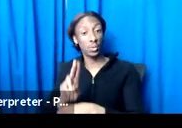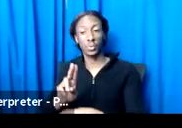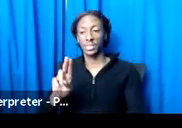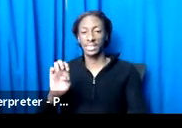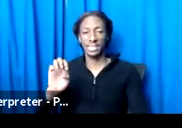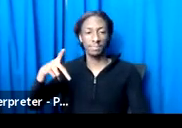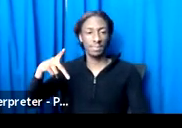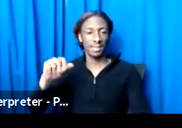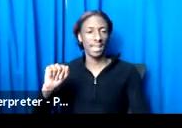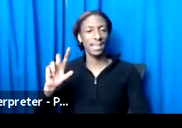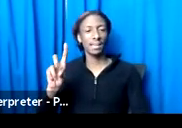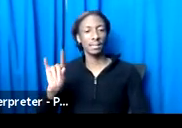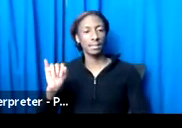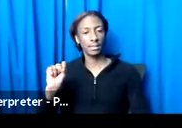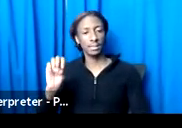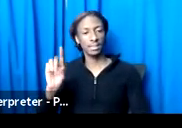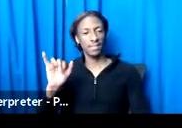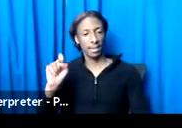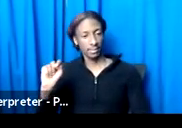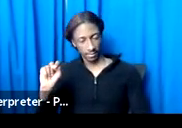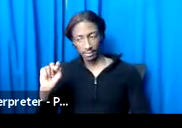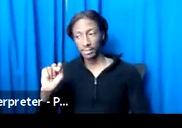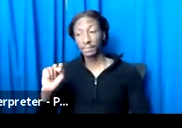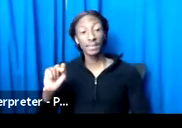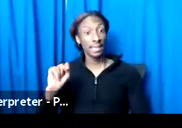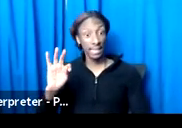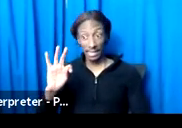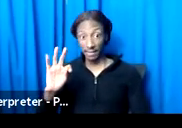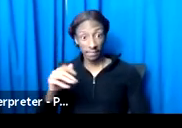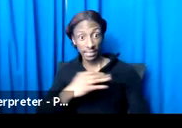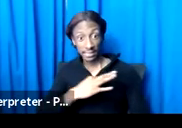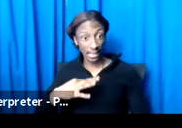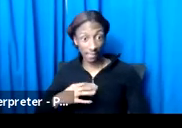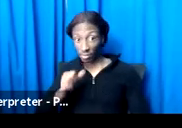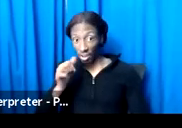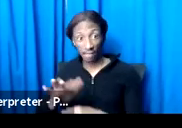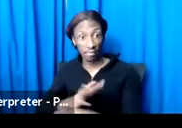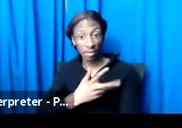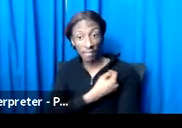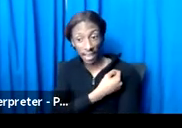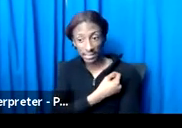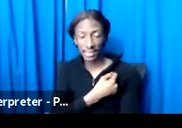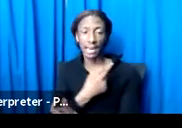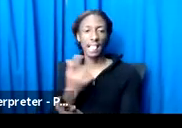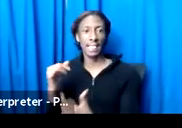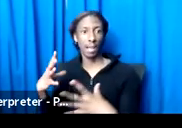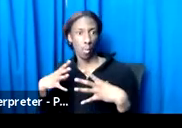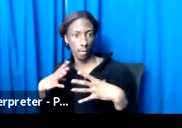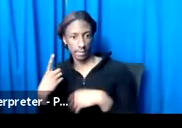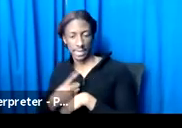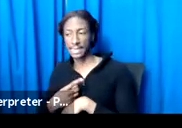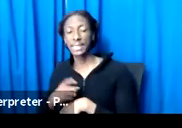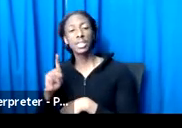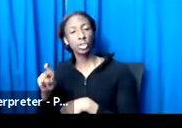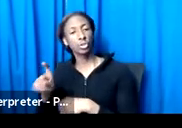disinfectant. When camp staff who are not fully vaccinated are away from camp, for example, during days off, they should choose safer